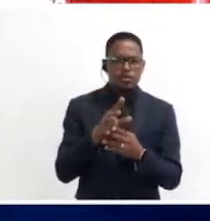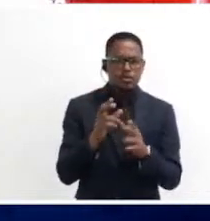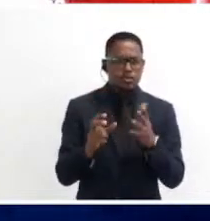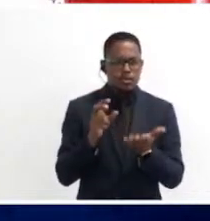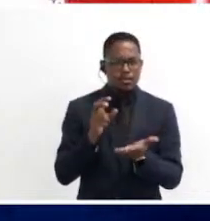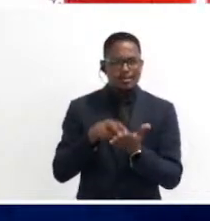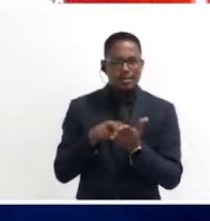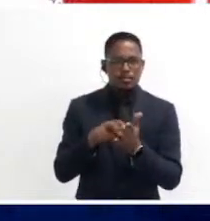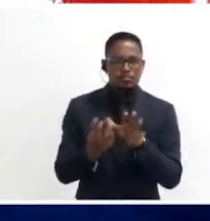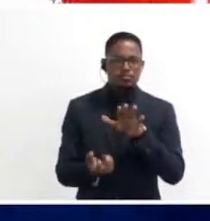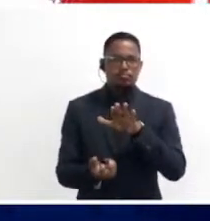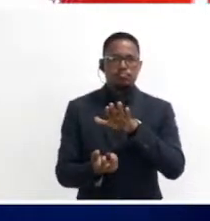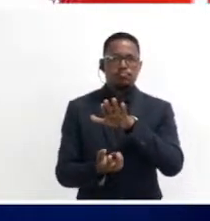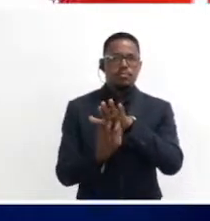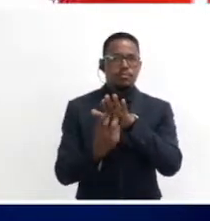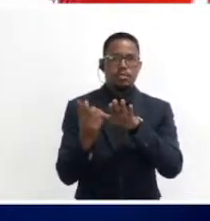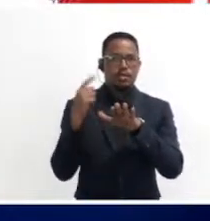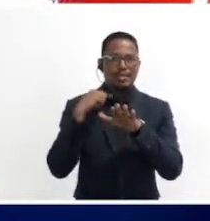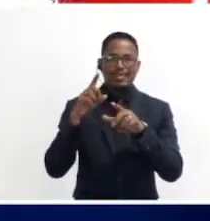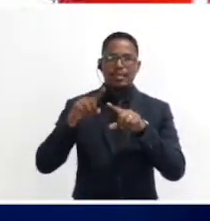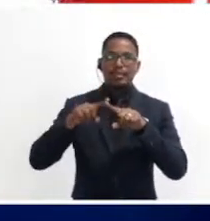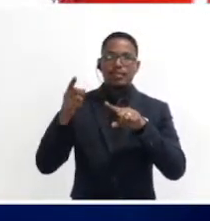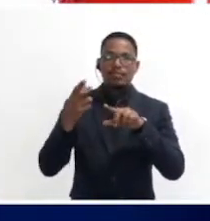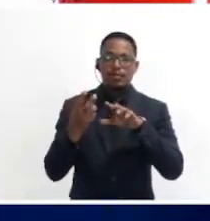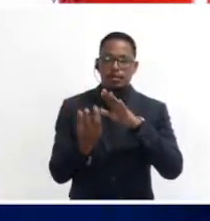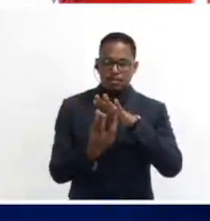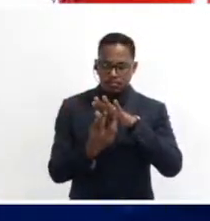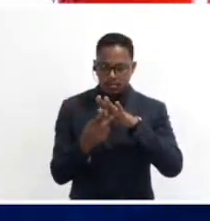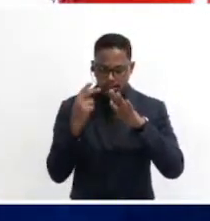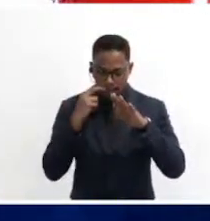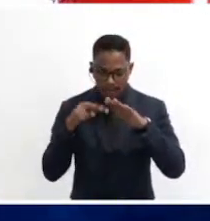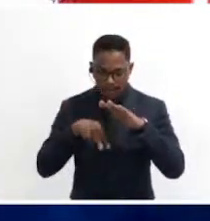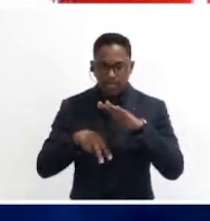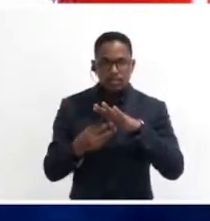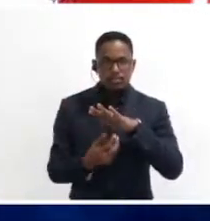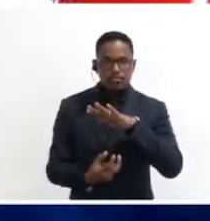facing down. So there's typically